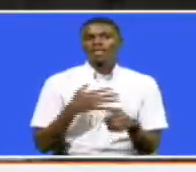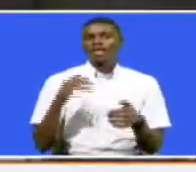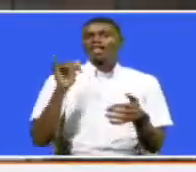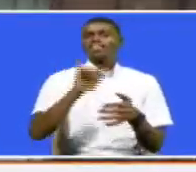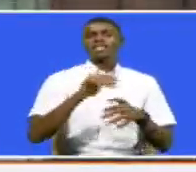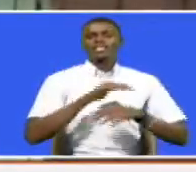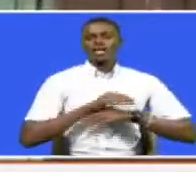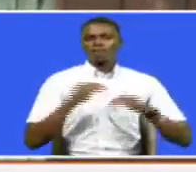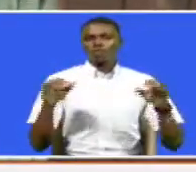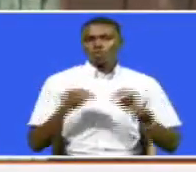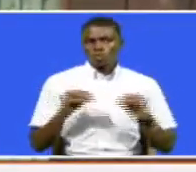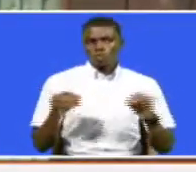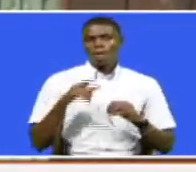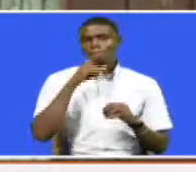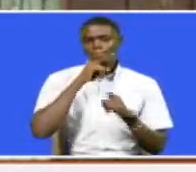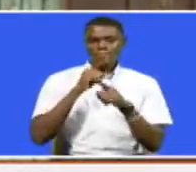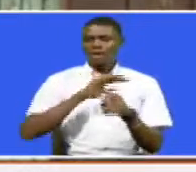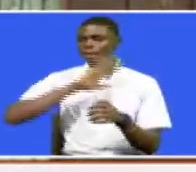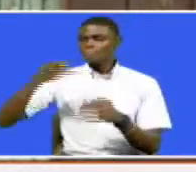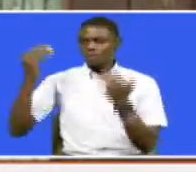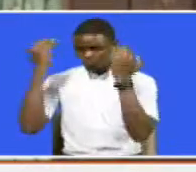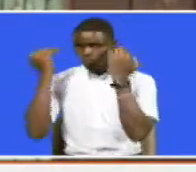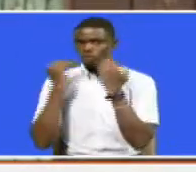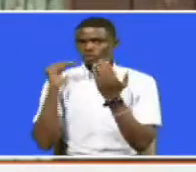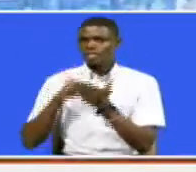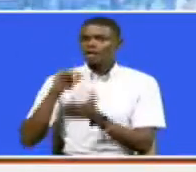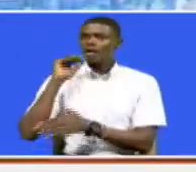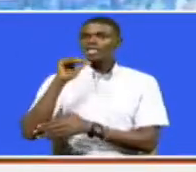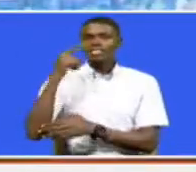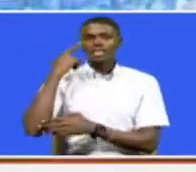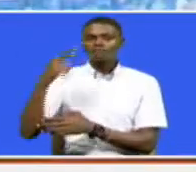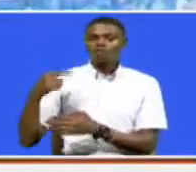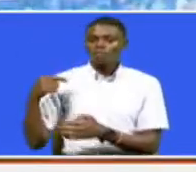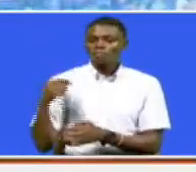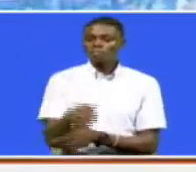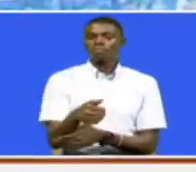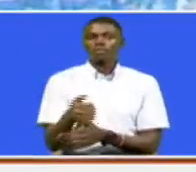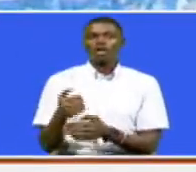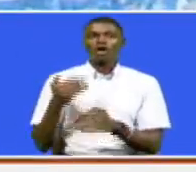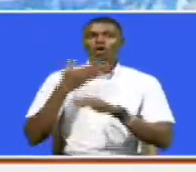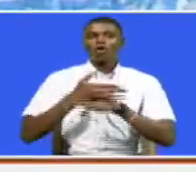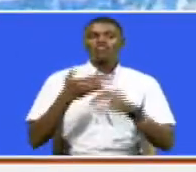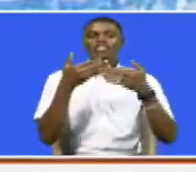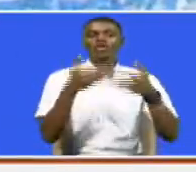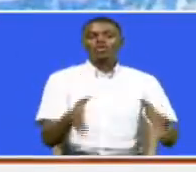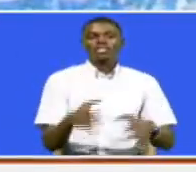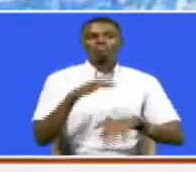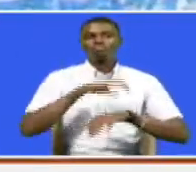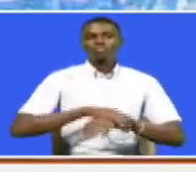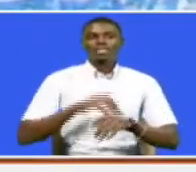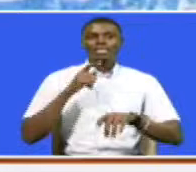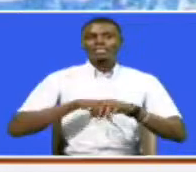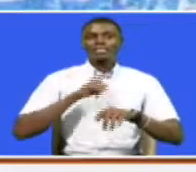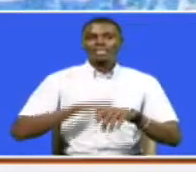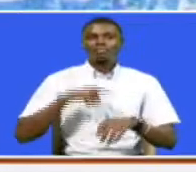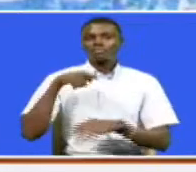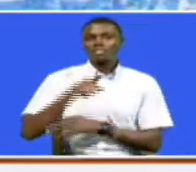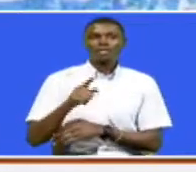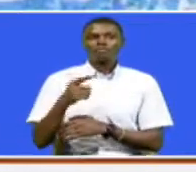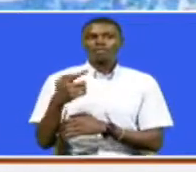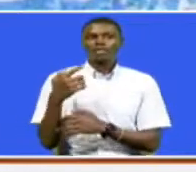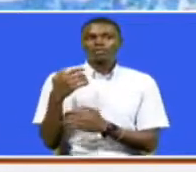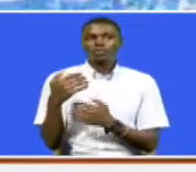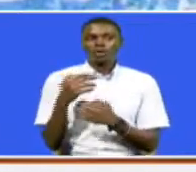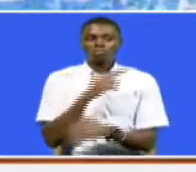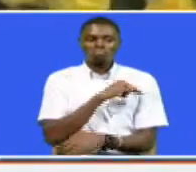enough, Rududhi went back again to court, demanding for compensation over the losses he incurred during the period when he was recuperating from